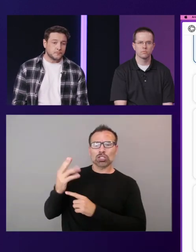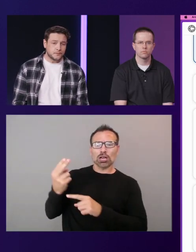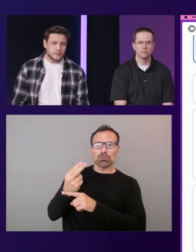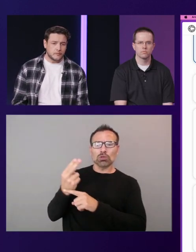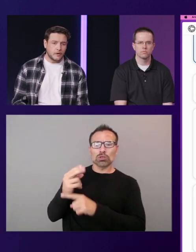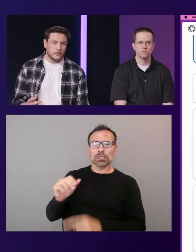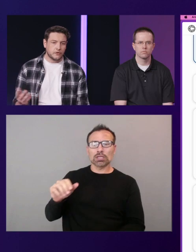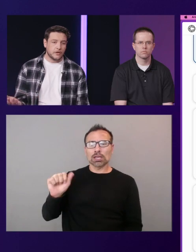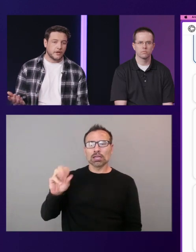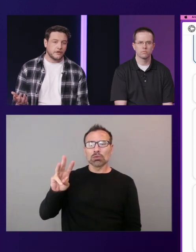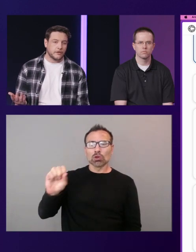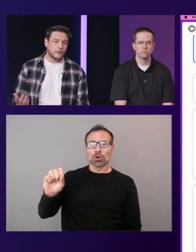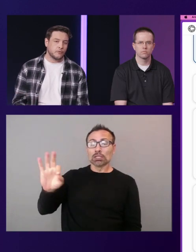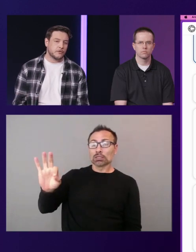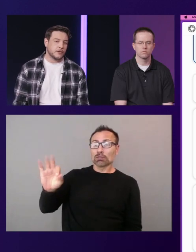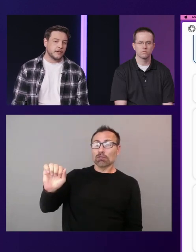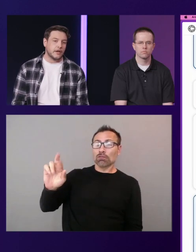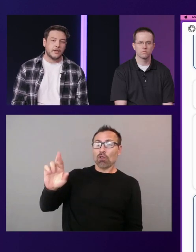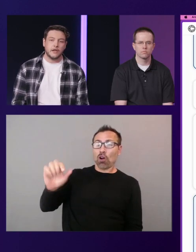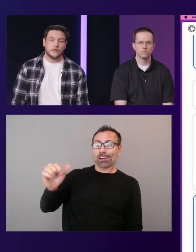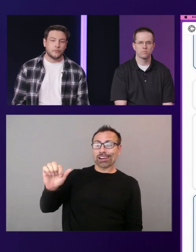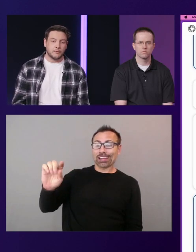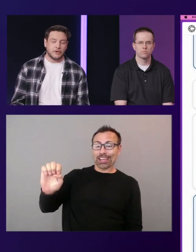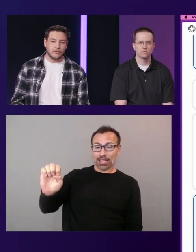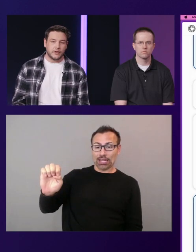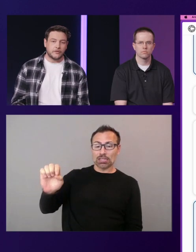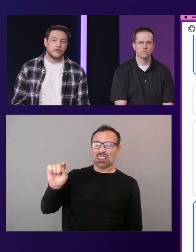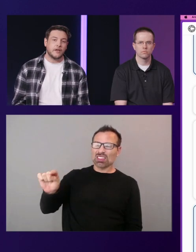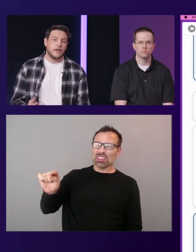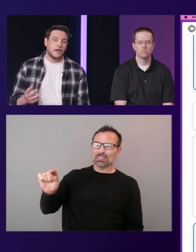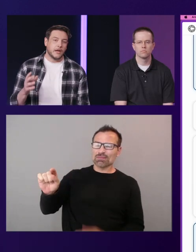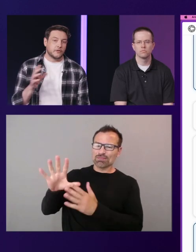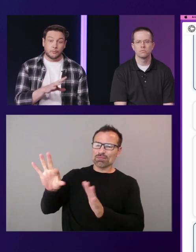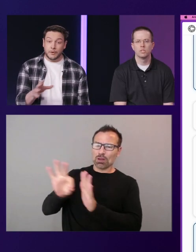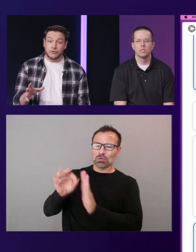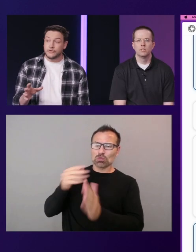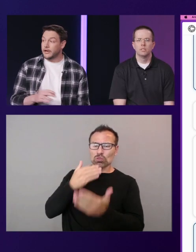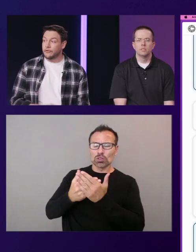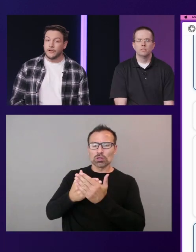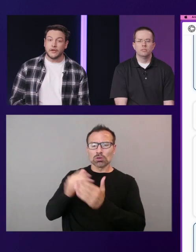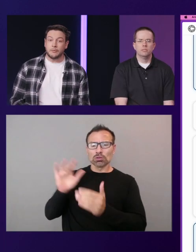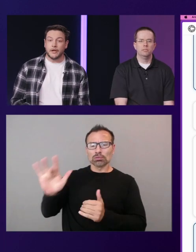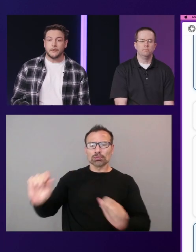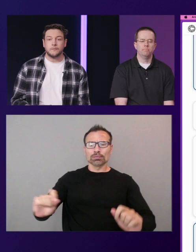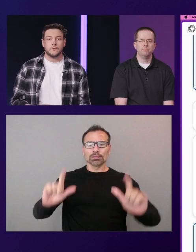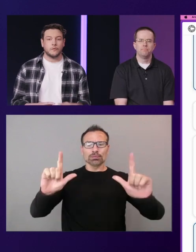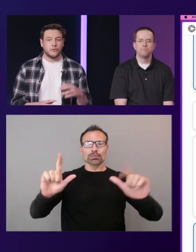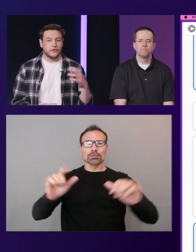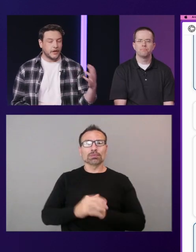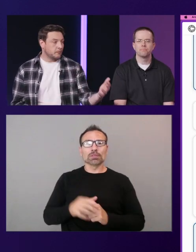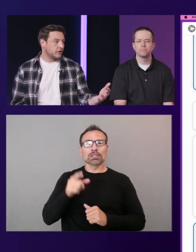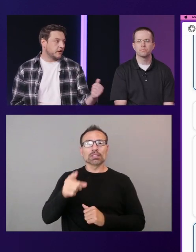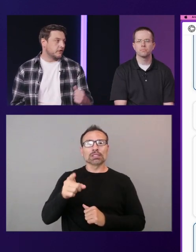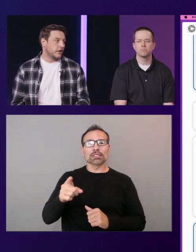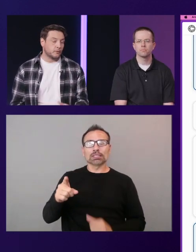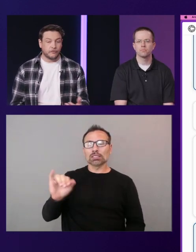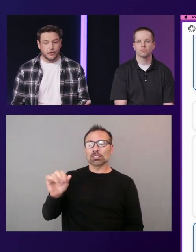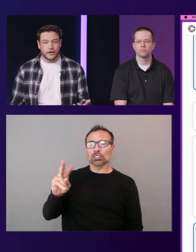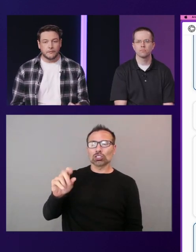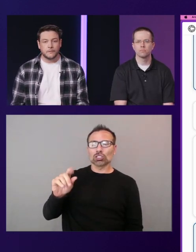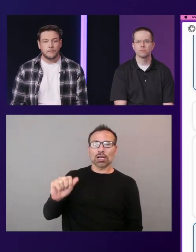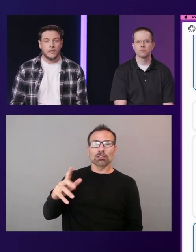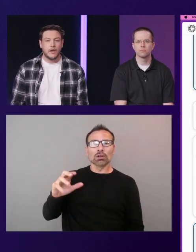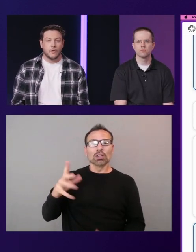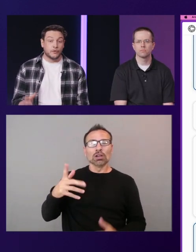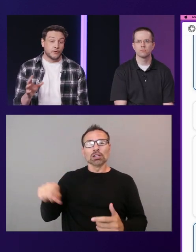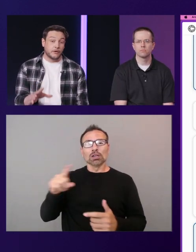option. So clicking into this one, we'll see the README for this. It's a Spring Boot Java REST API using Amazon ECS with